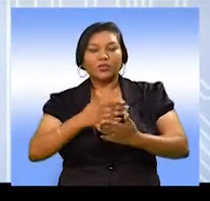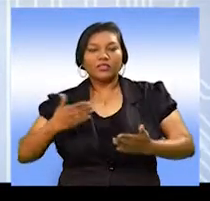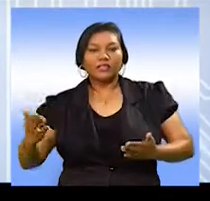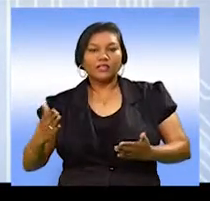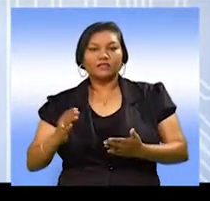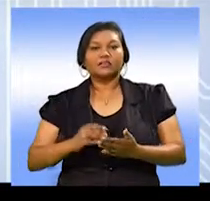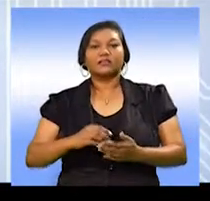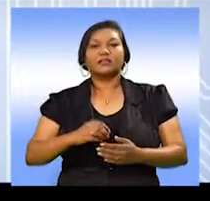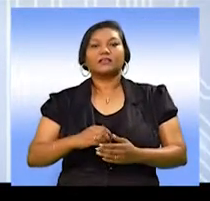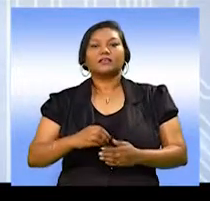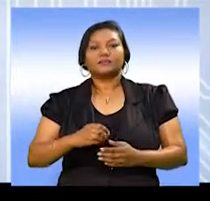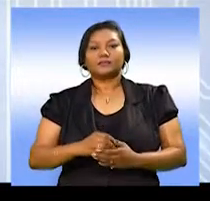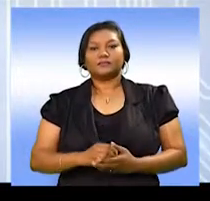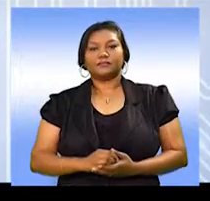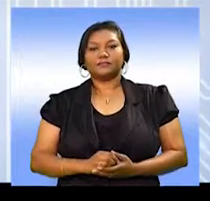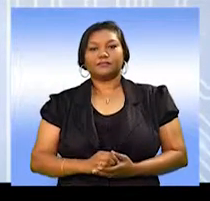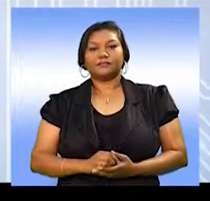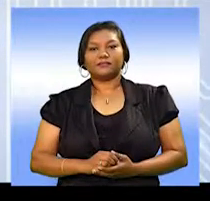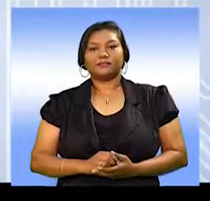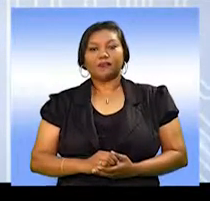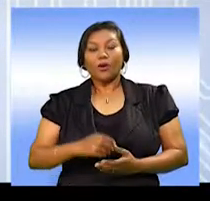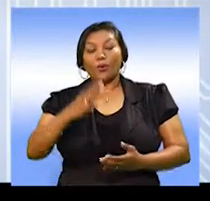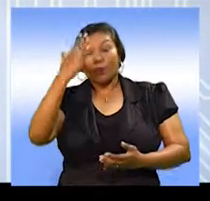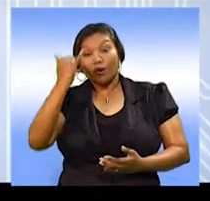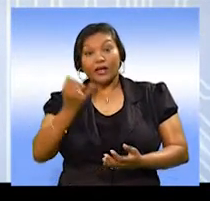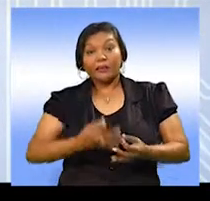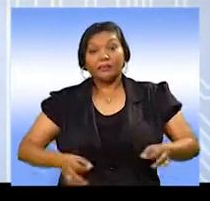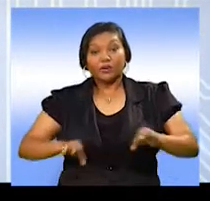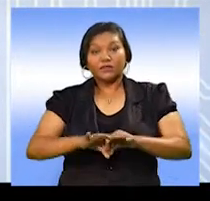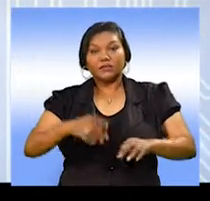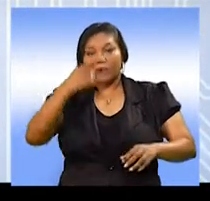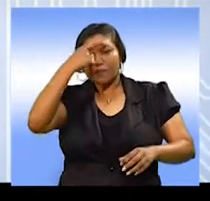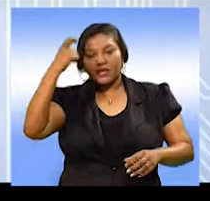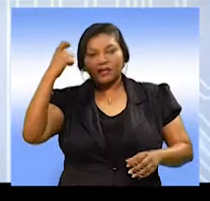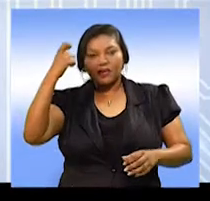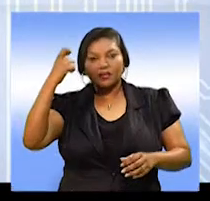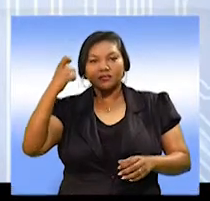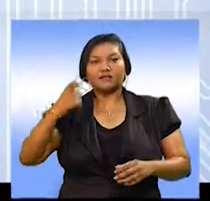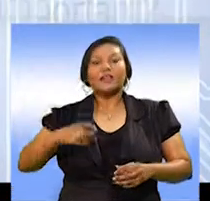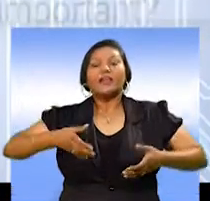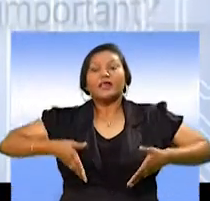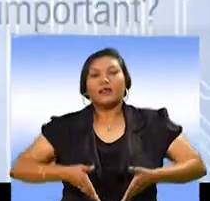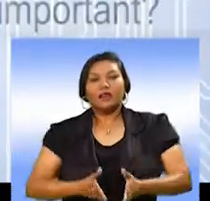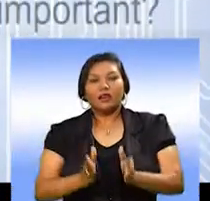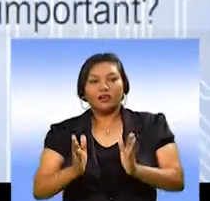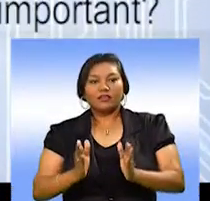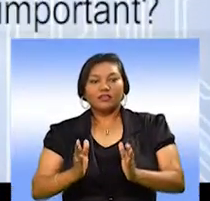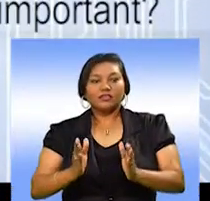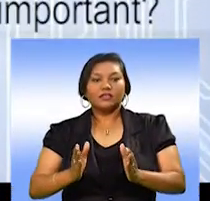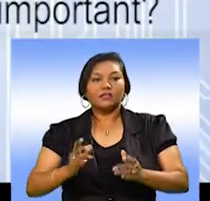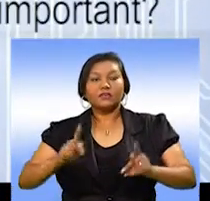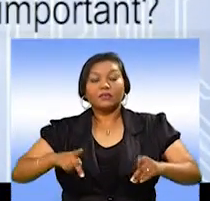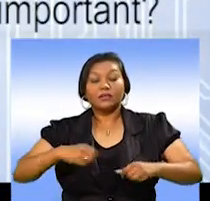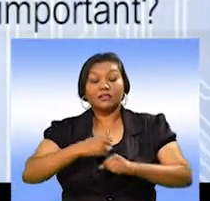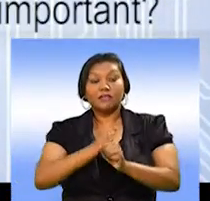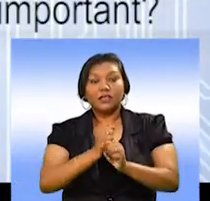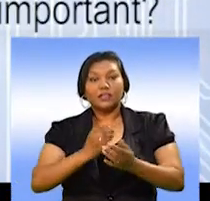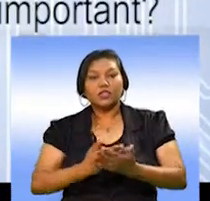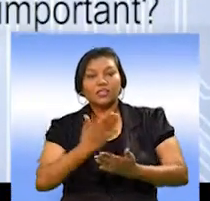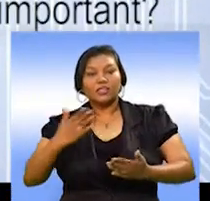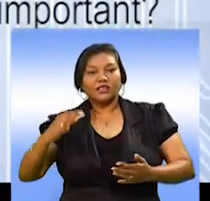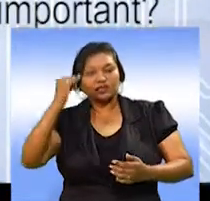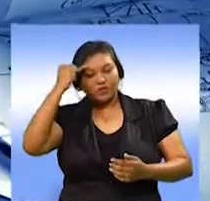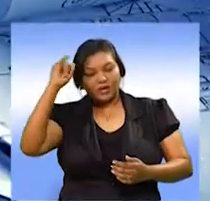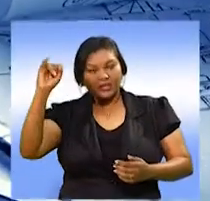their investments, hence incentivizing the creation of intellectual property. Why are these rights